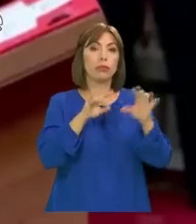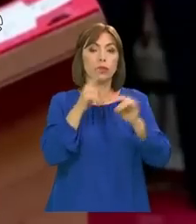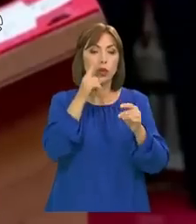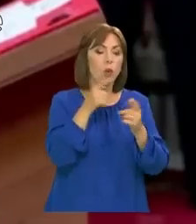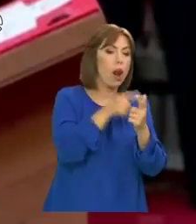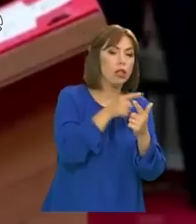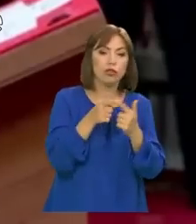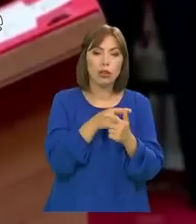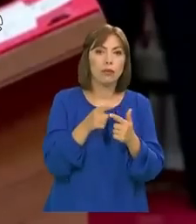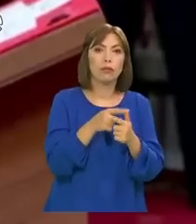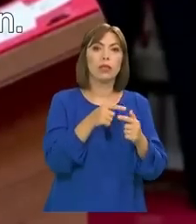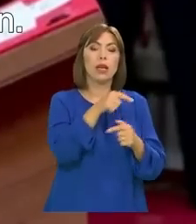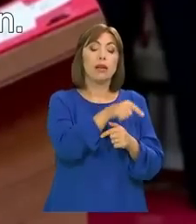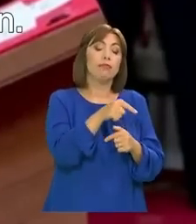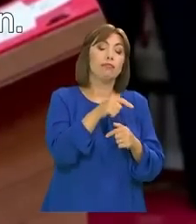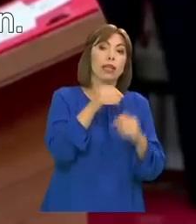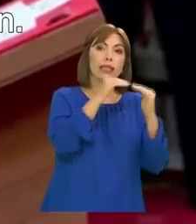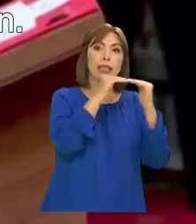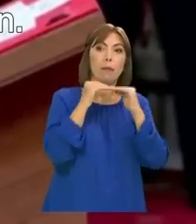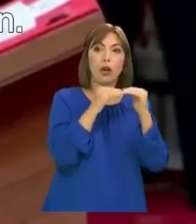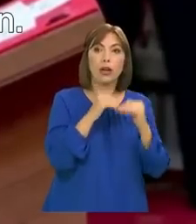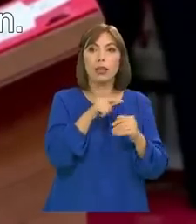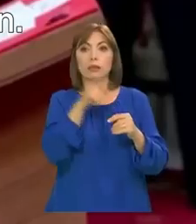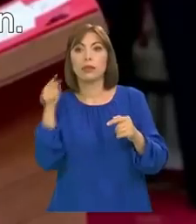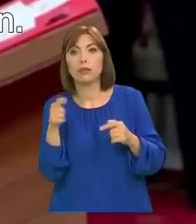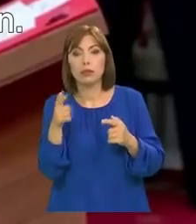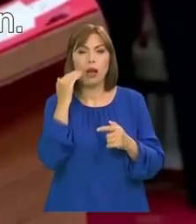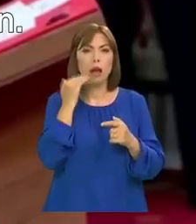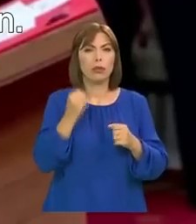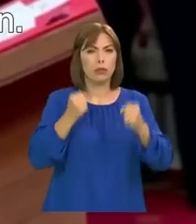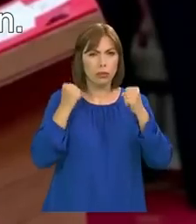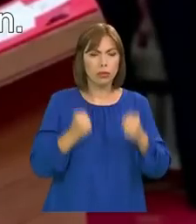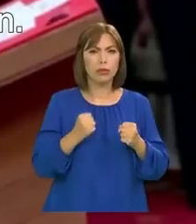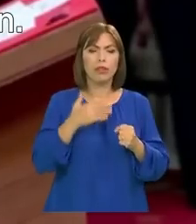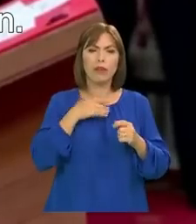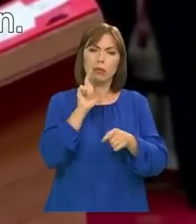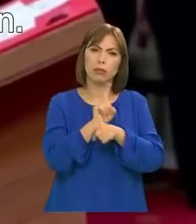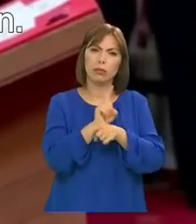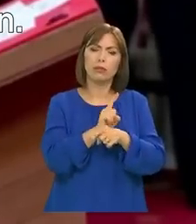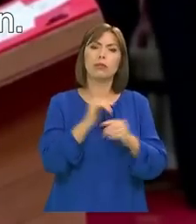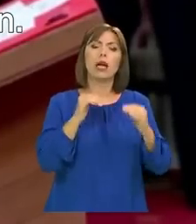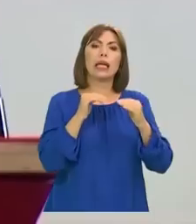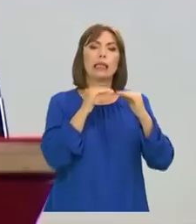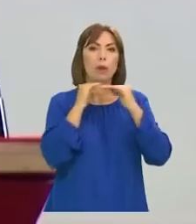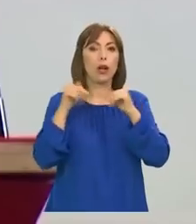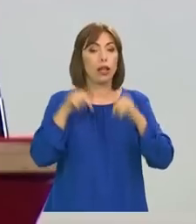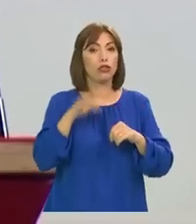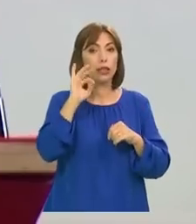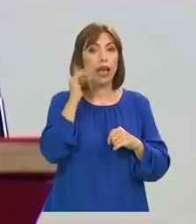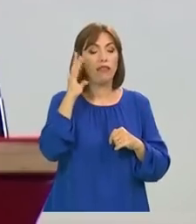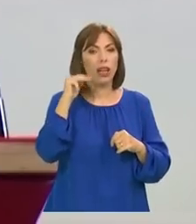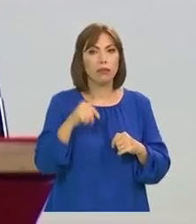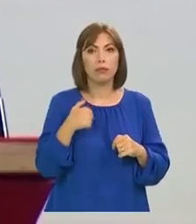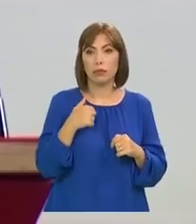democracy and autocracy. America's determination to preserve democracy here in Taiwan really clear